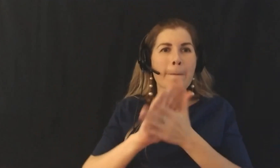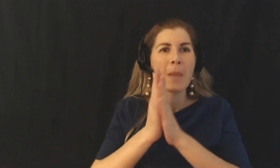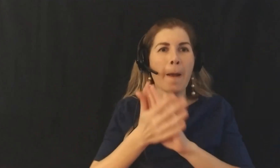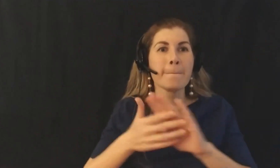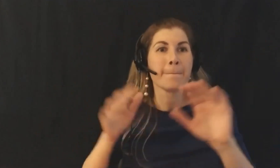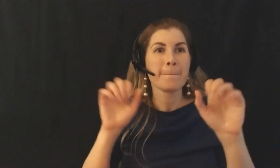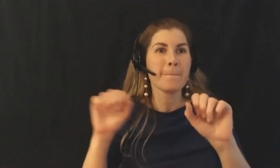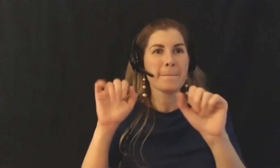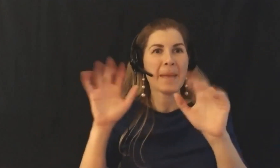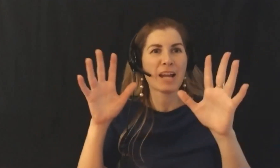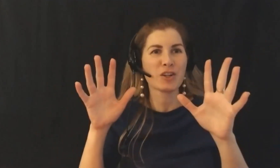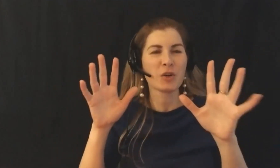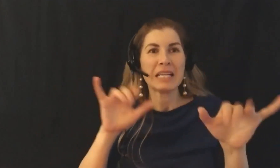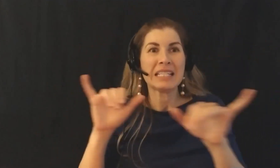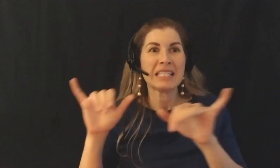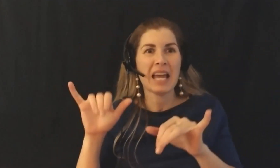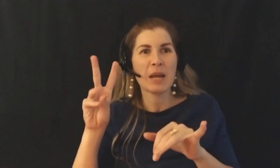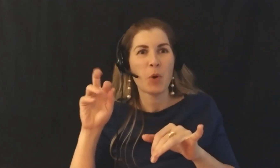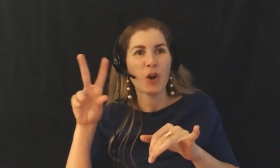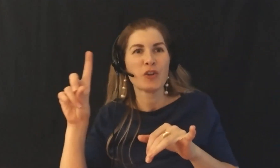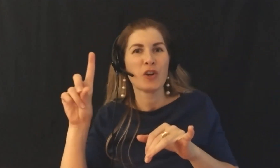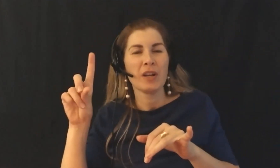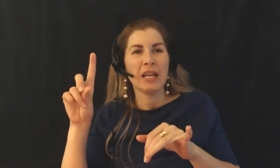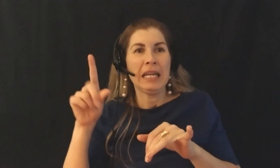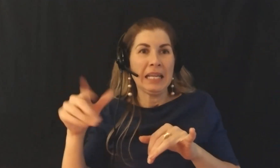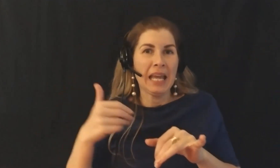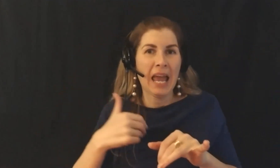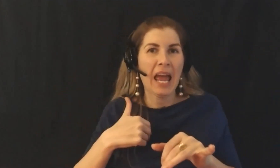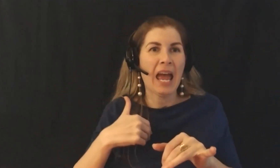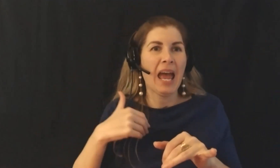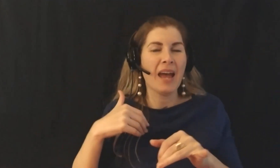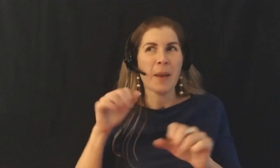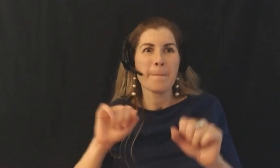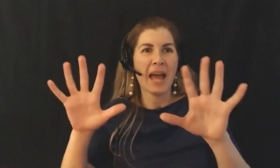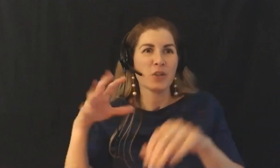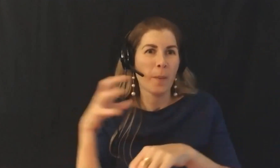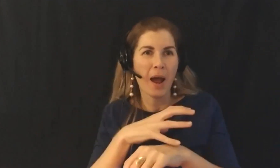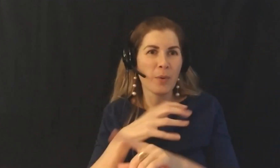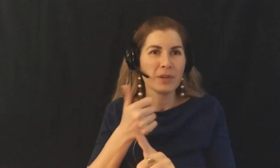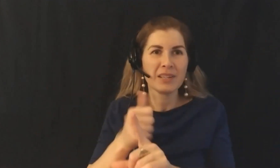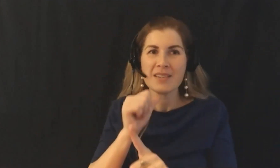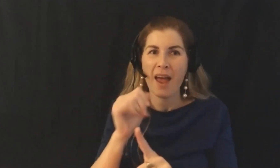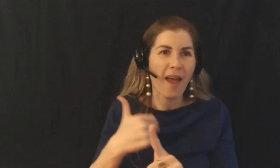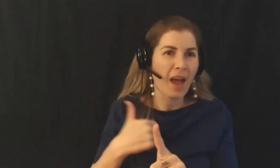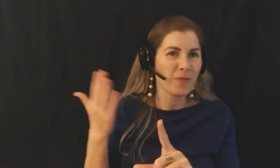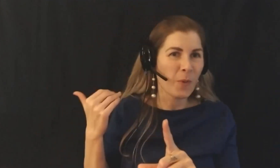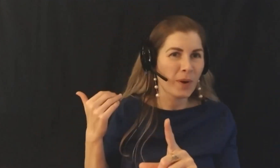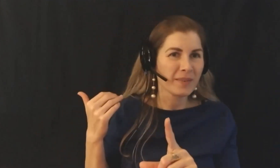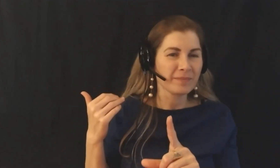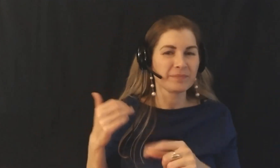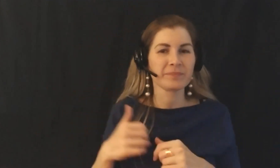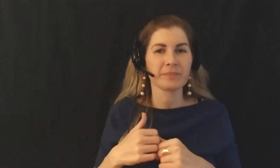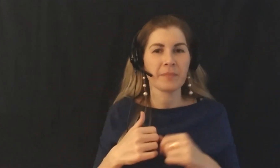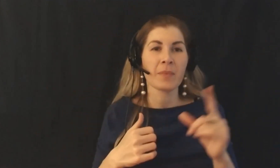magical, just like the wizard, and he had all of these magical powers that he never had before. One